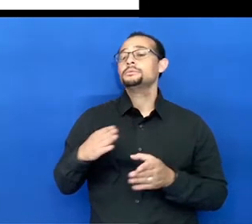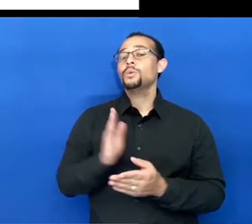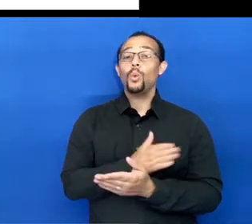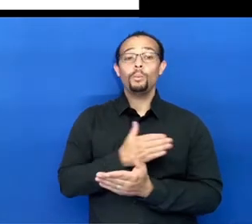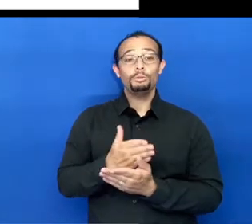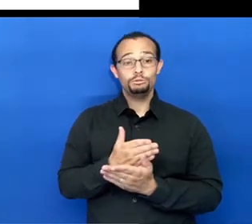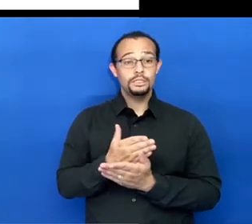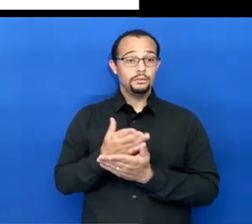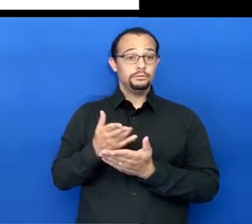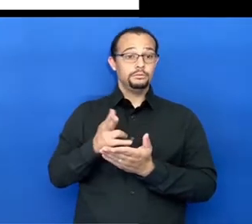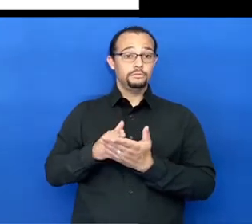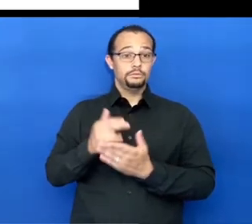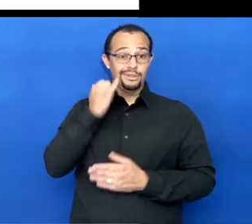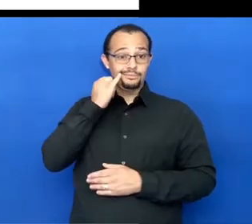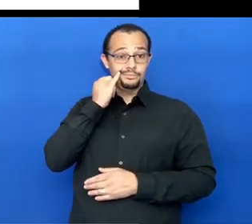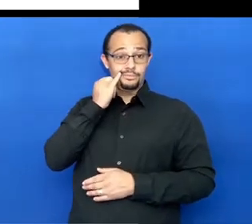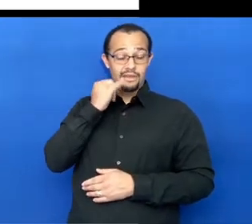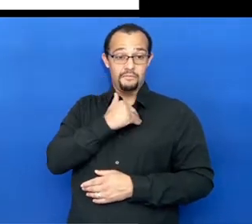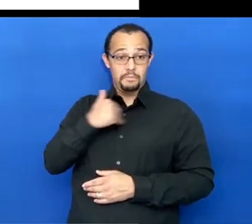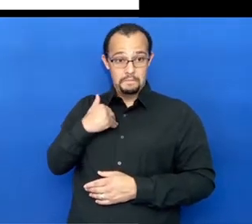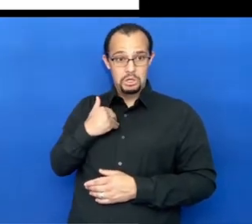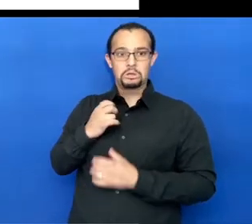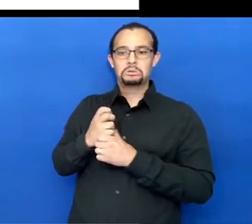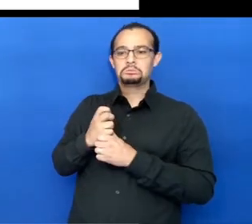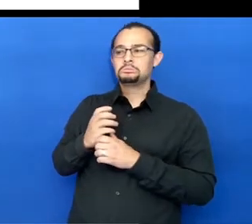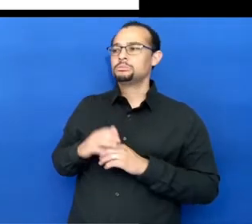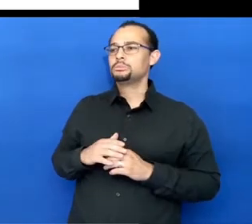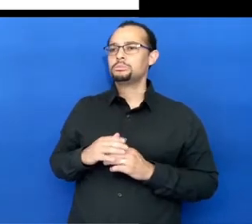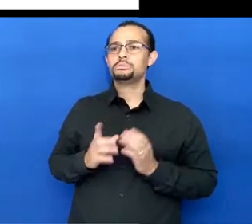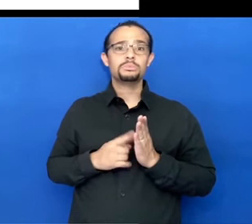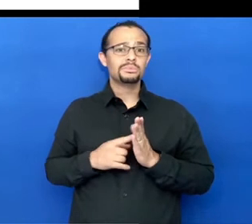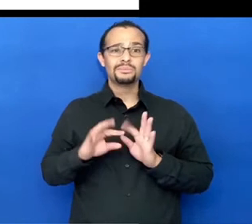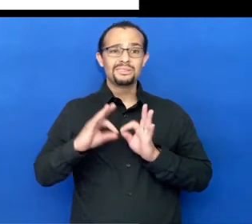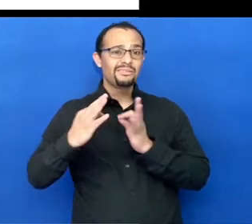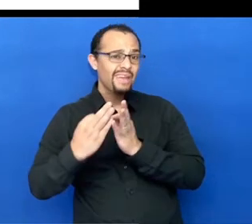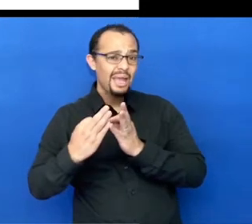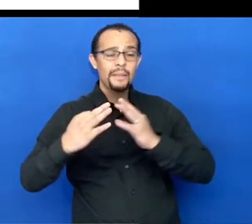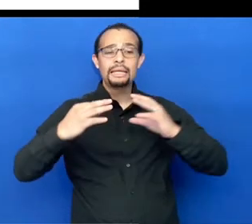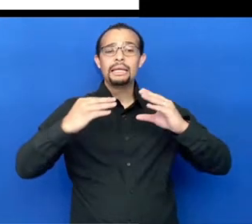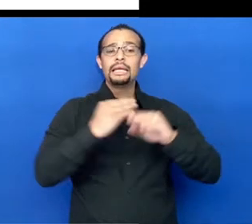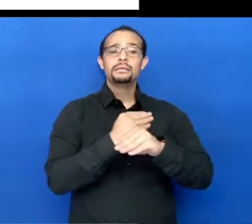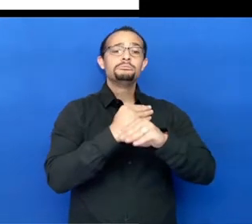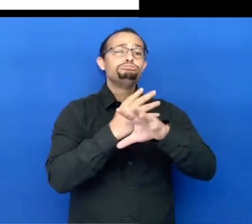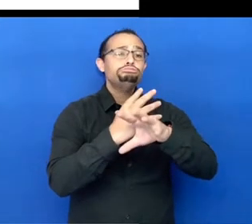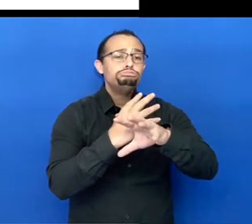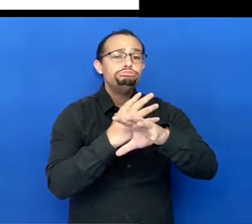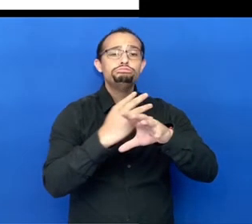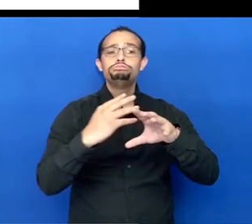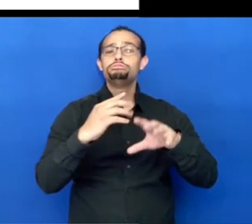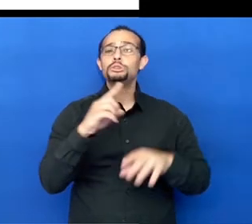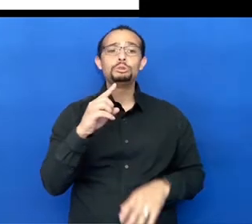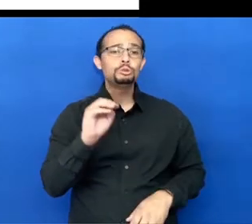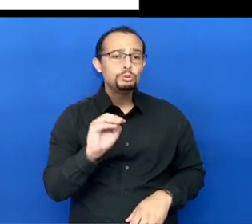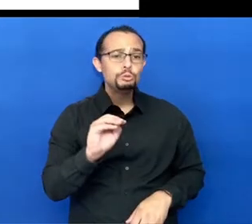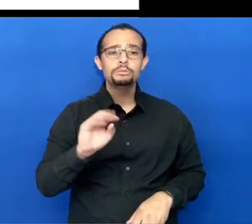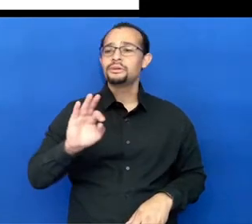apps that you have downloaded or music that you subscribe to on another application, someone within the